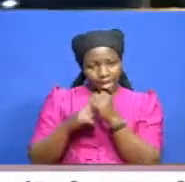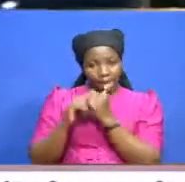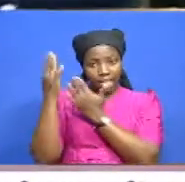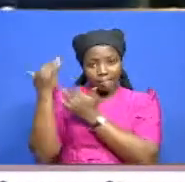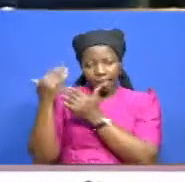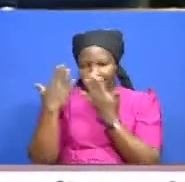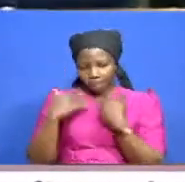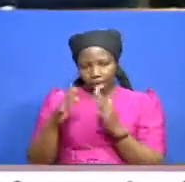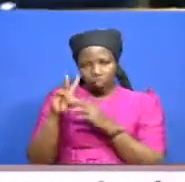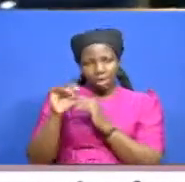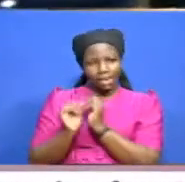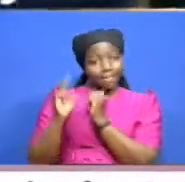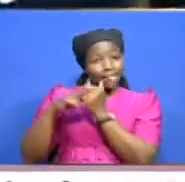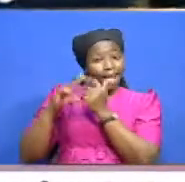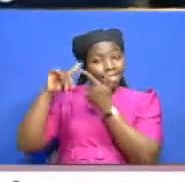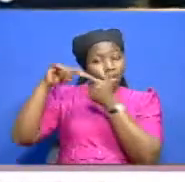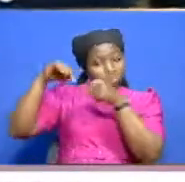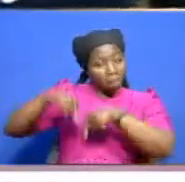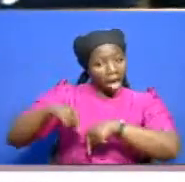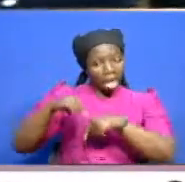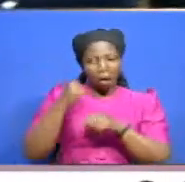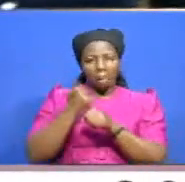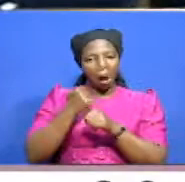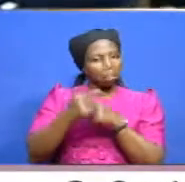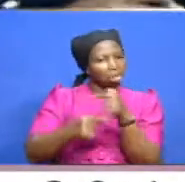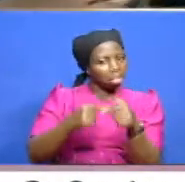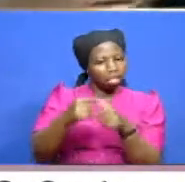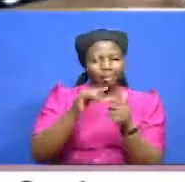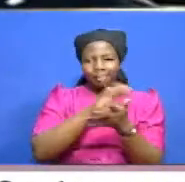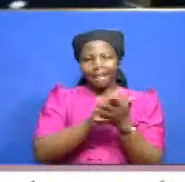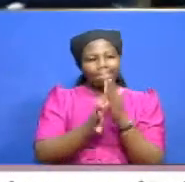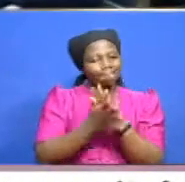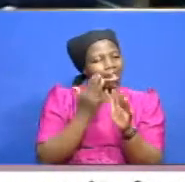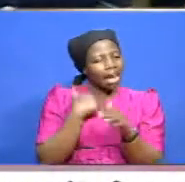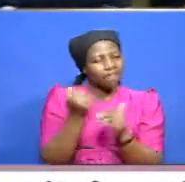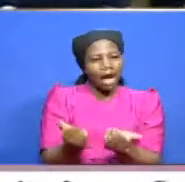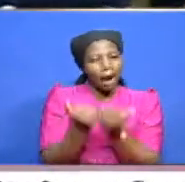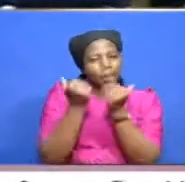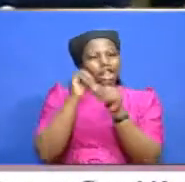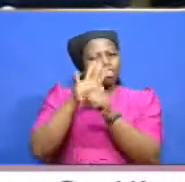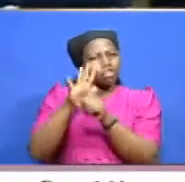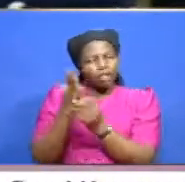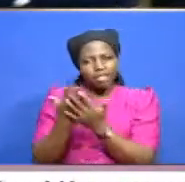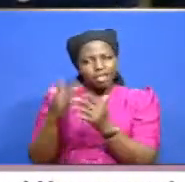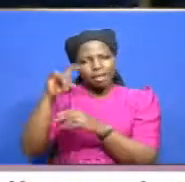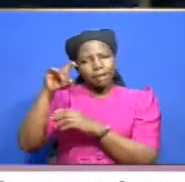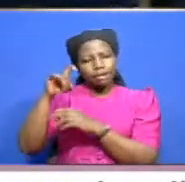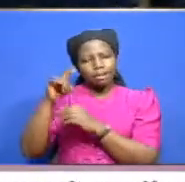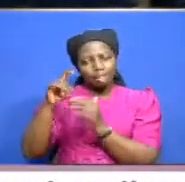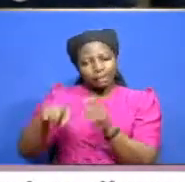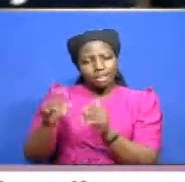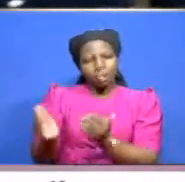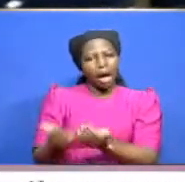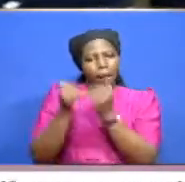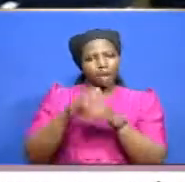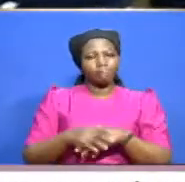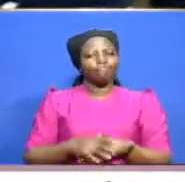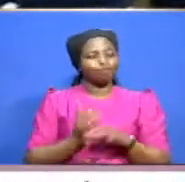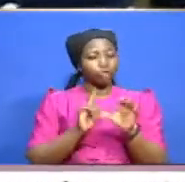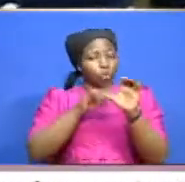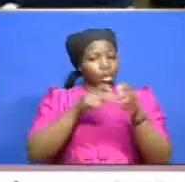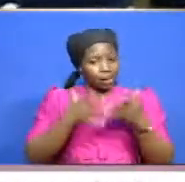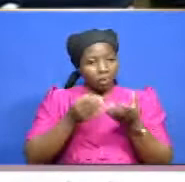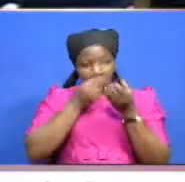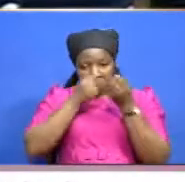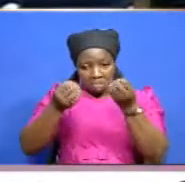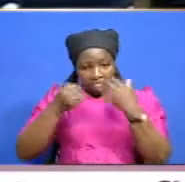2017. Still, it is a work in progress. Nothing has been done. A lot of ground needs to be covered. Joining us now live to give us the latest update